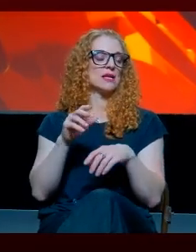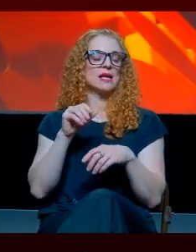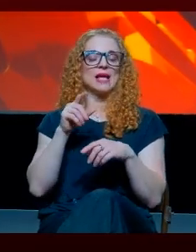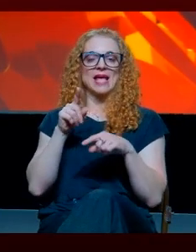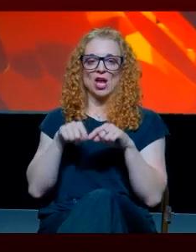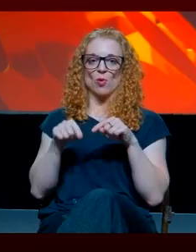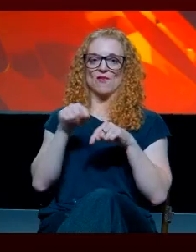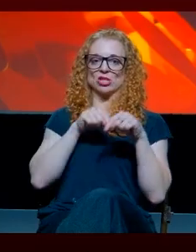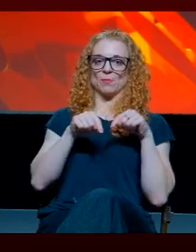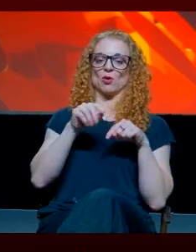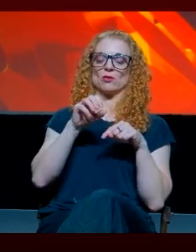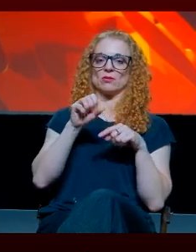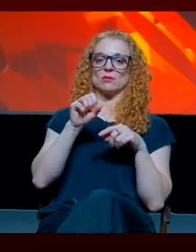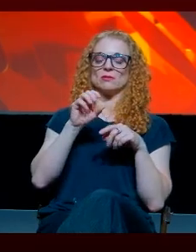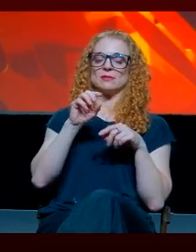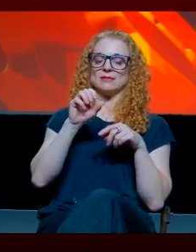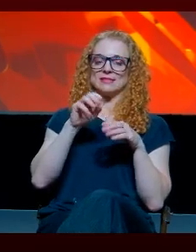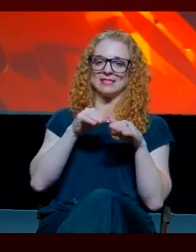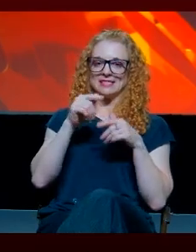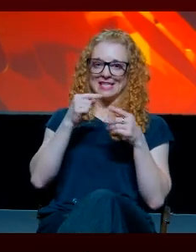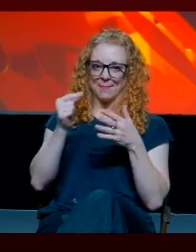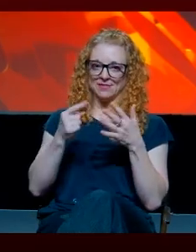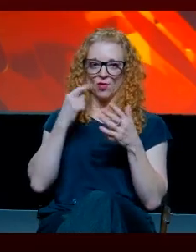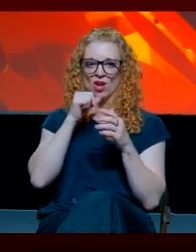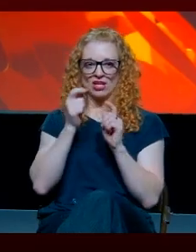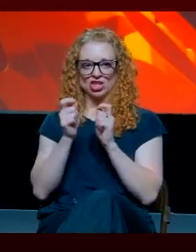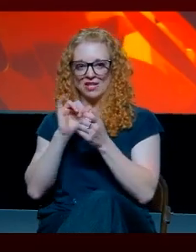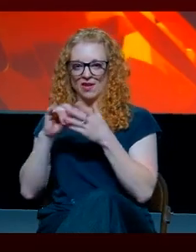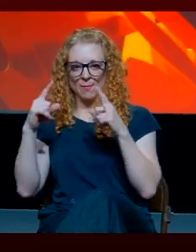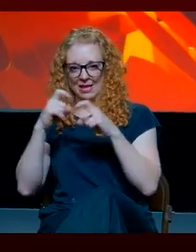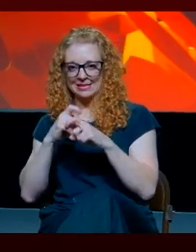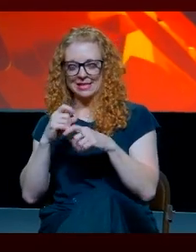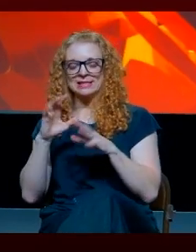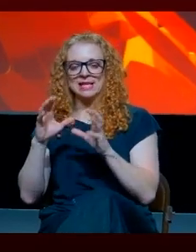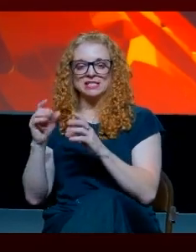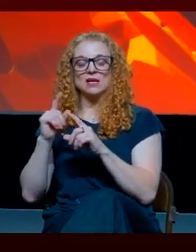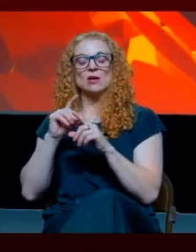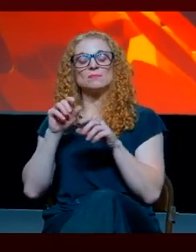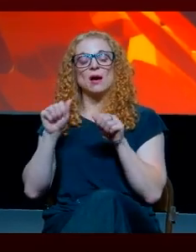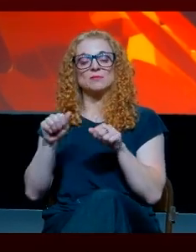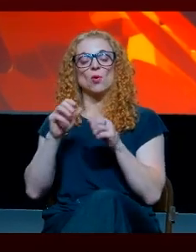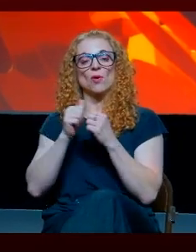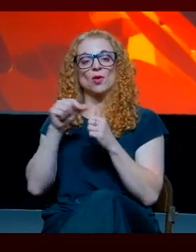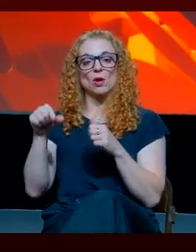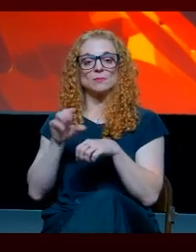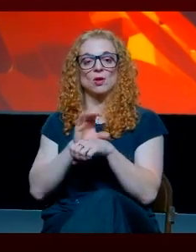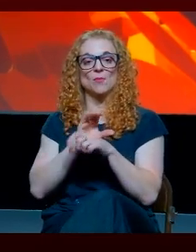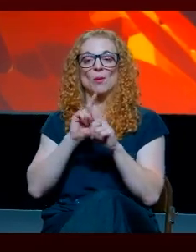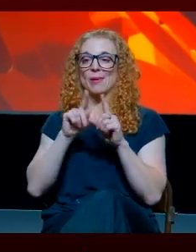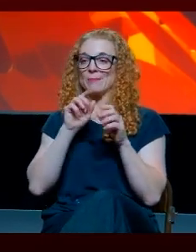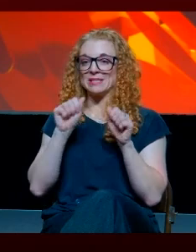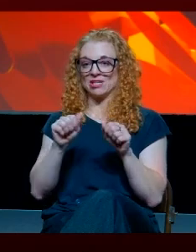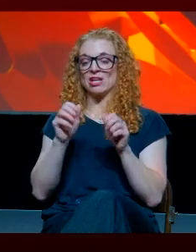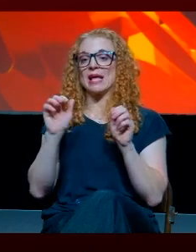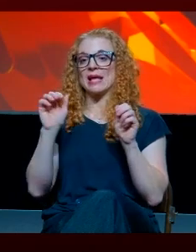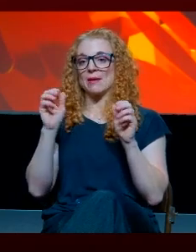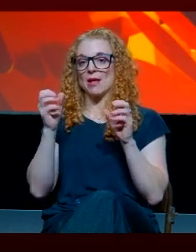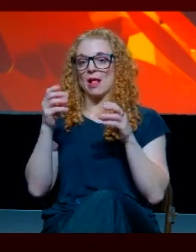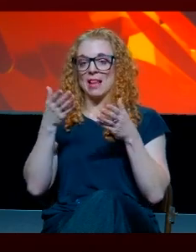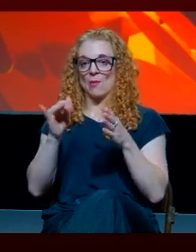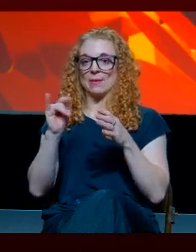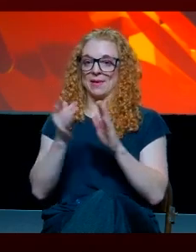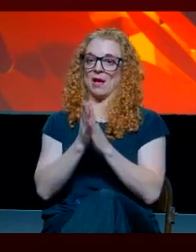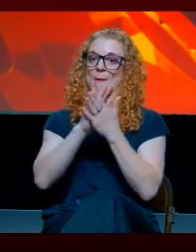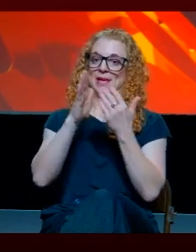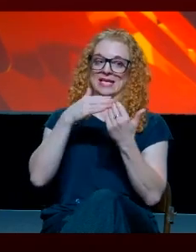us not to change the complexity class of what's possible with a quantum computer, but it potentially makes things easy. This example is showing